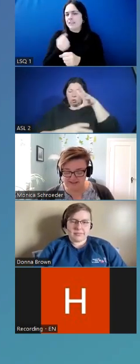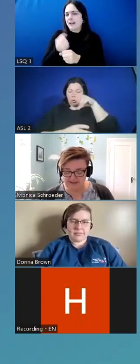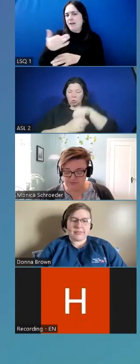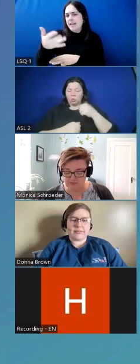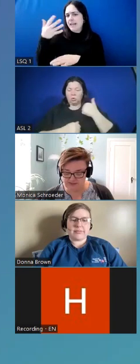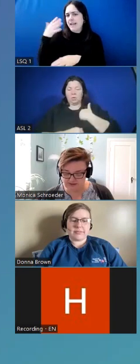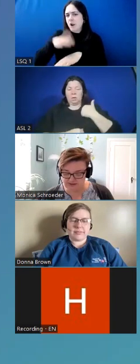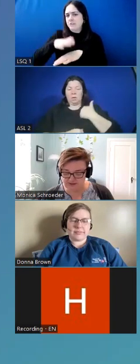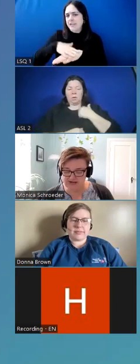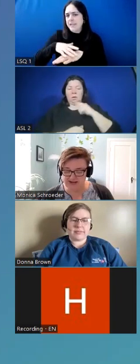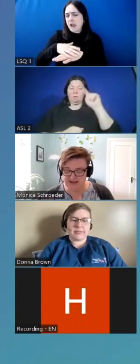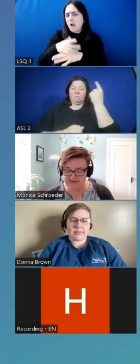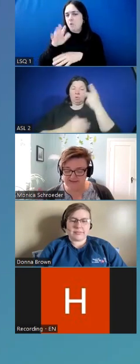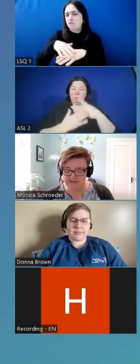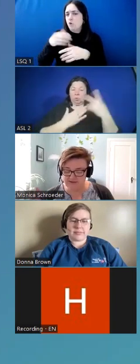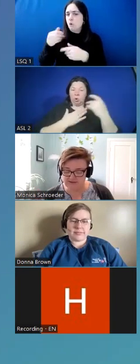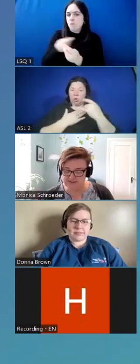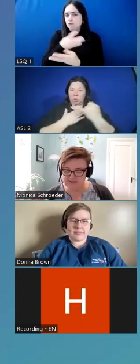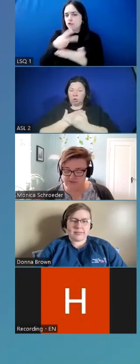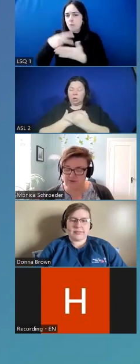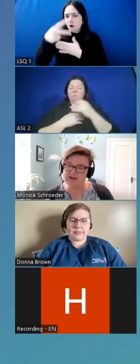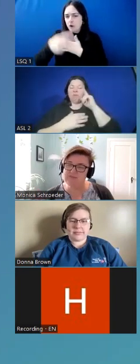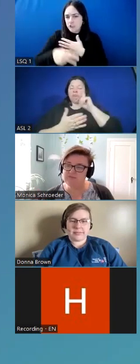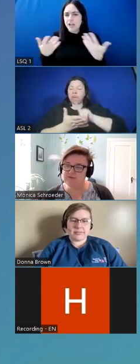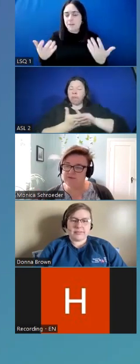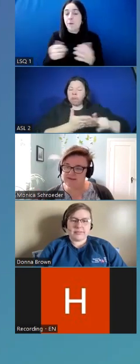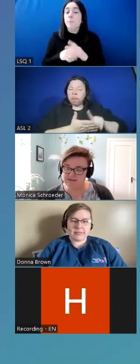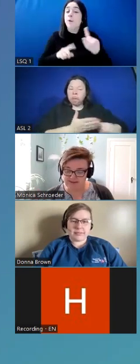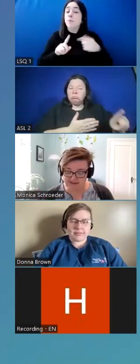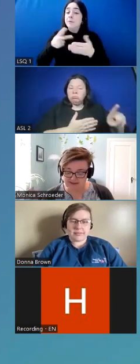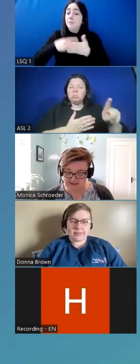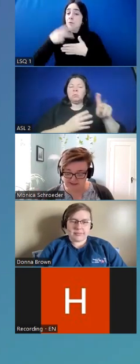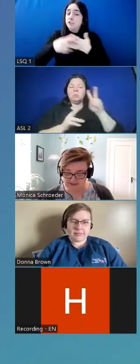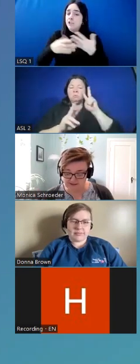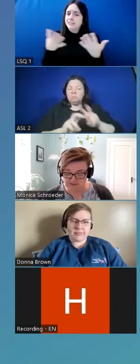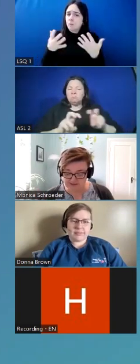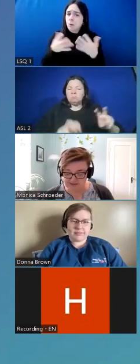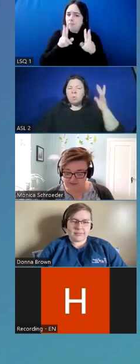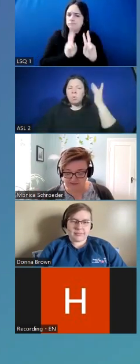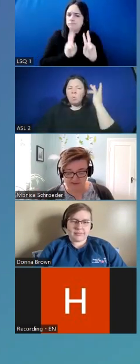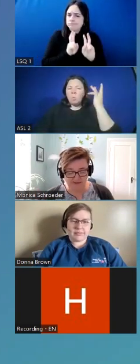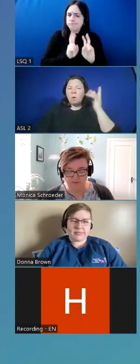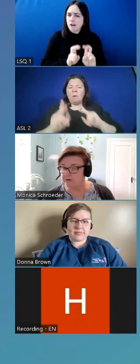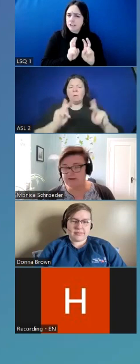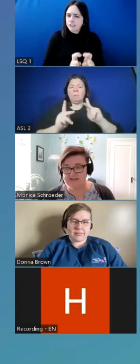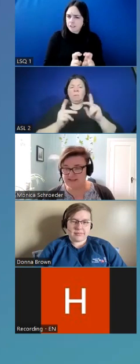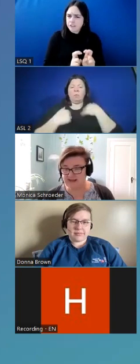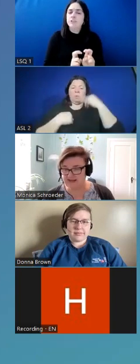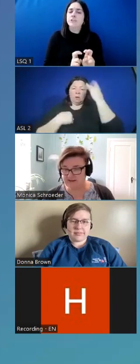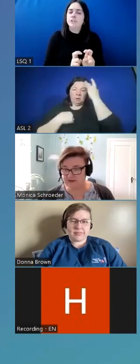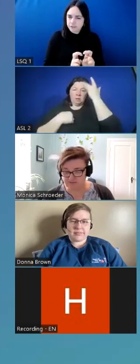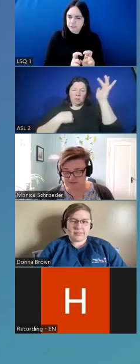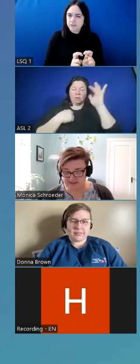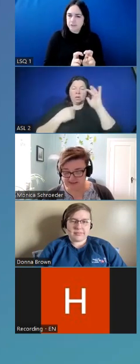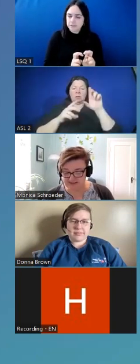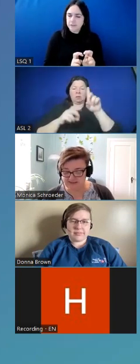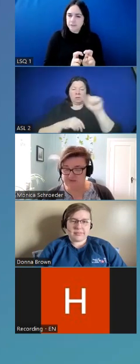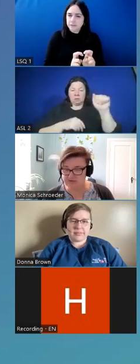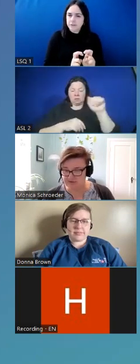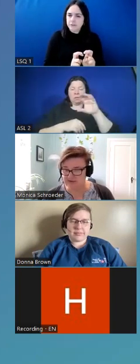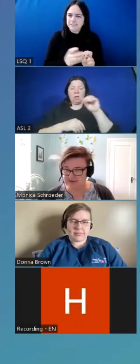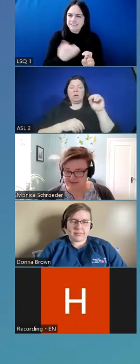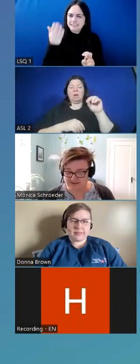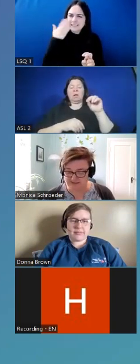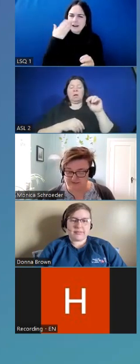project did research and looked into why people with an intellectual disability weren't getting the